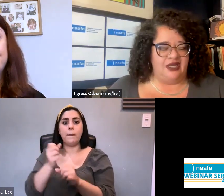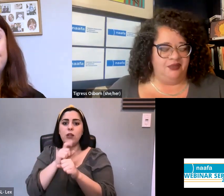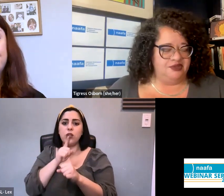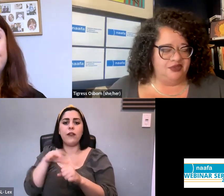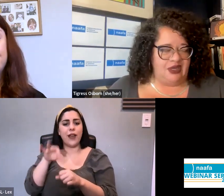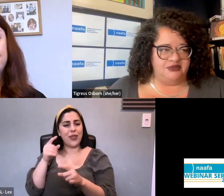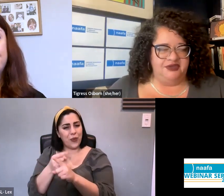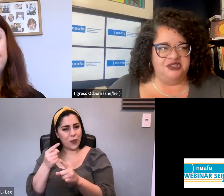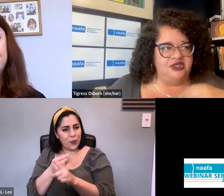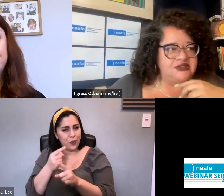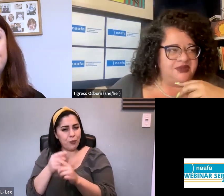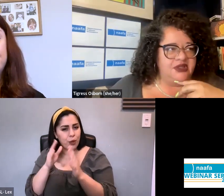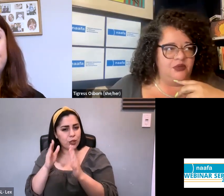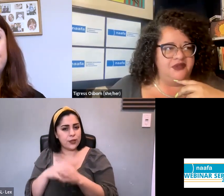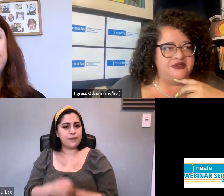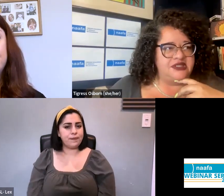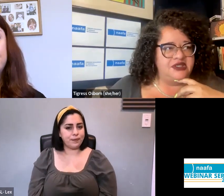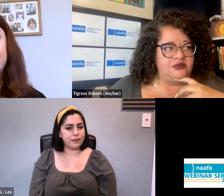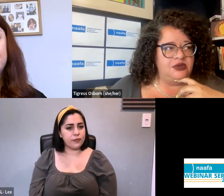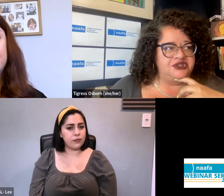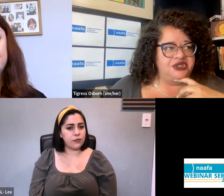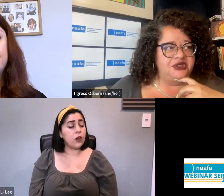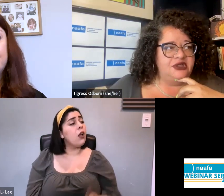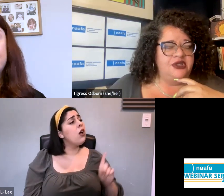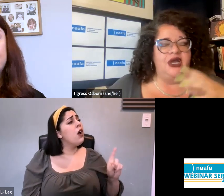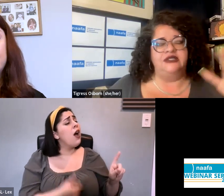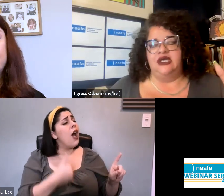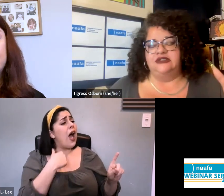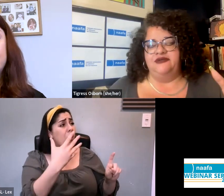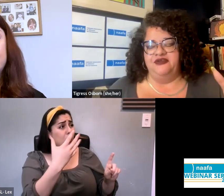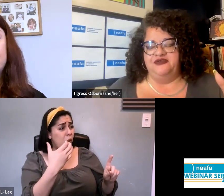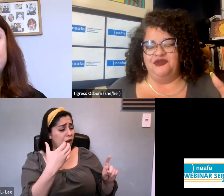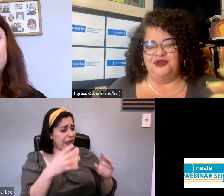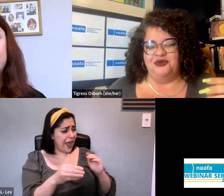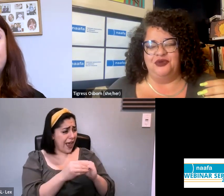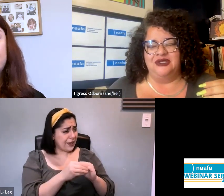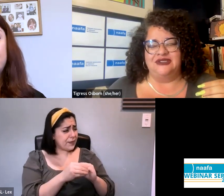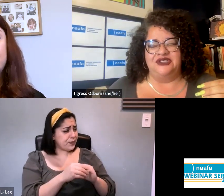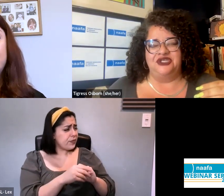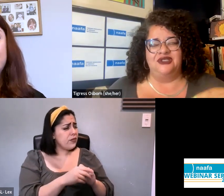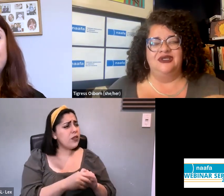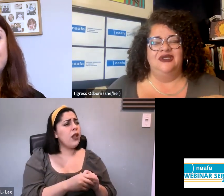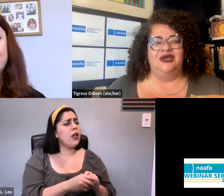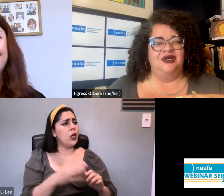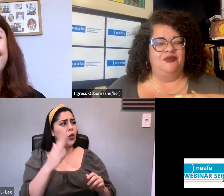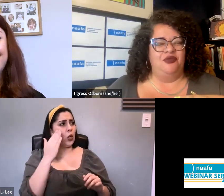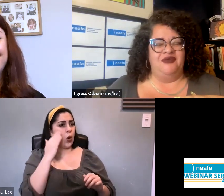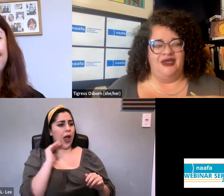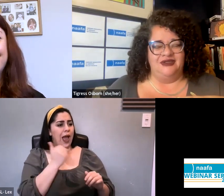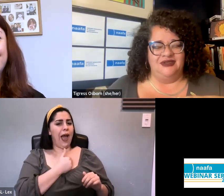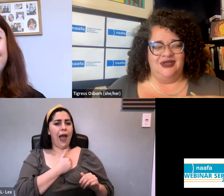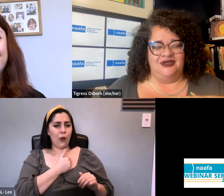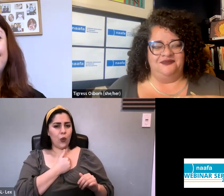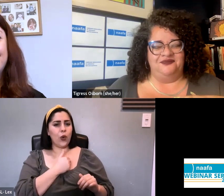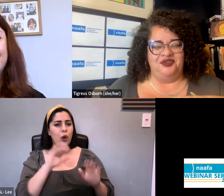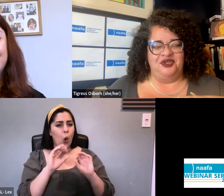I will just add a personal observation there, something that we've seen in watching, as a 53-year-old organization, we've